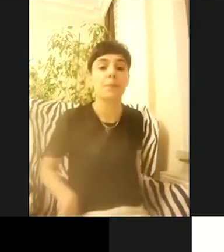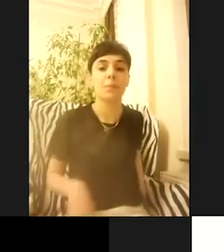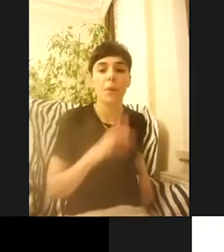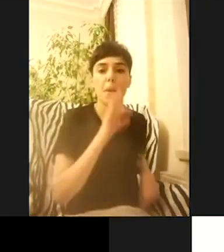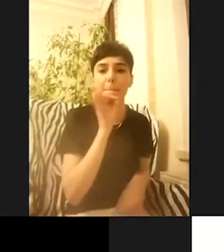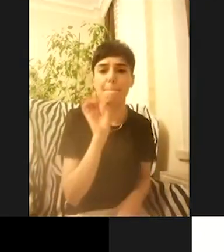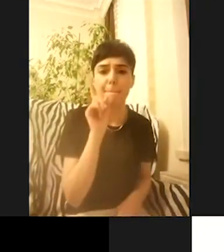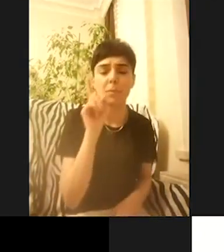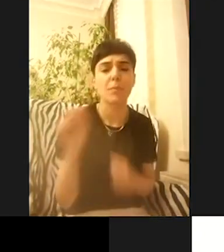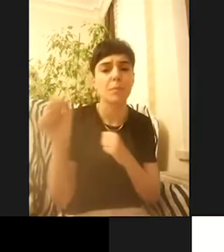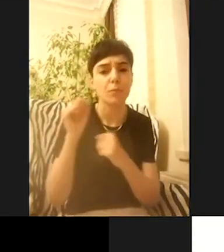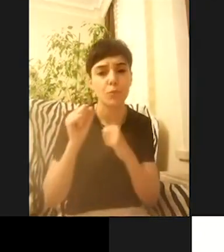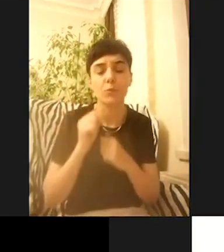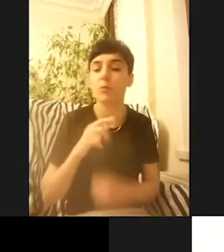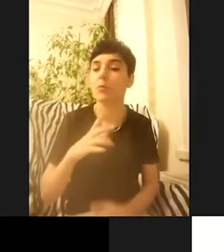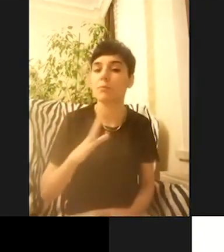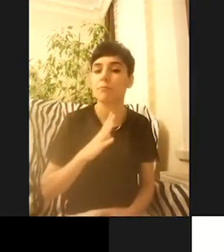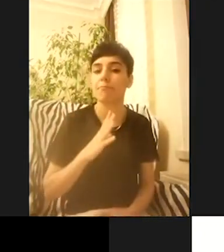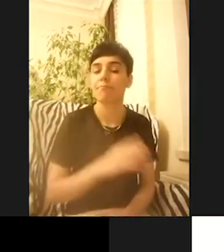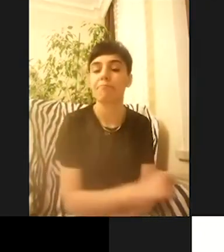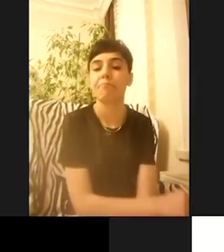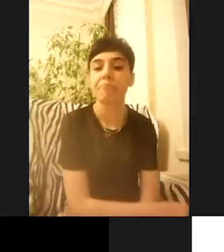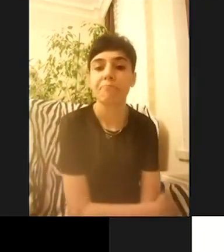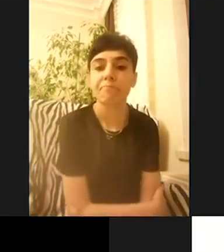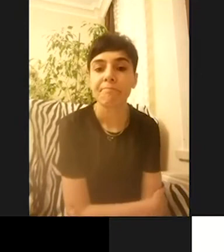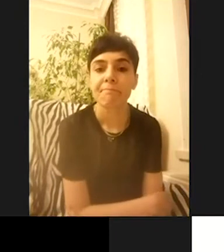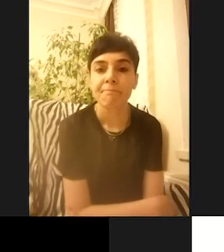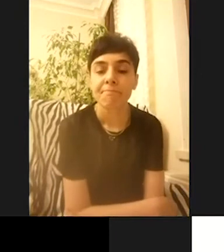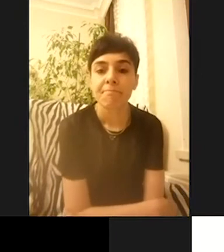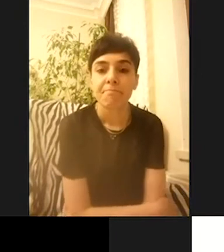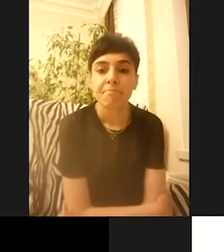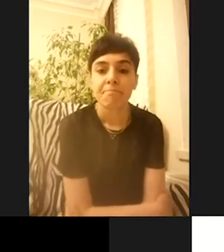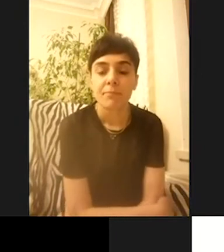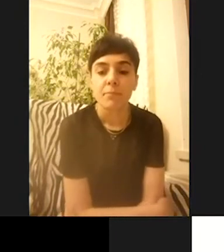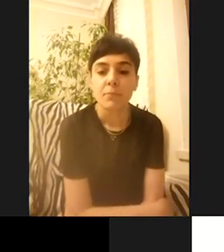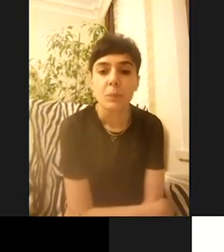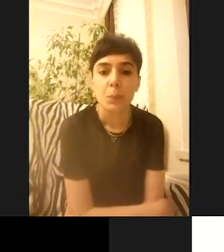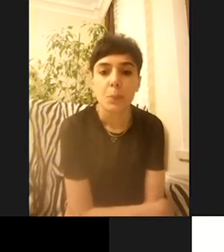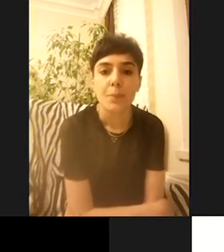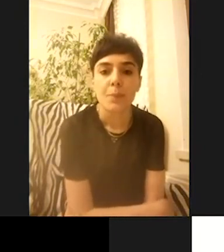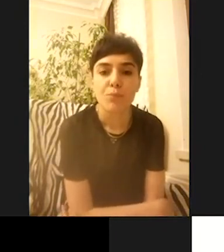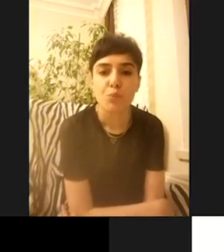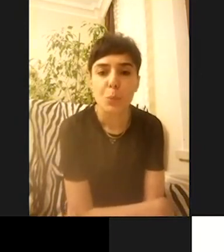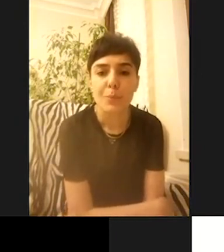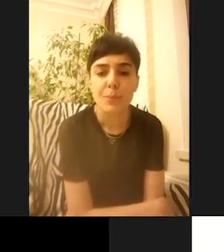also got and see all the pain from them. And that's why I try to